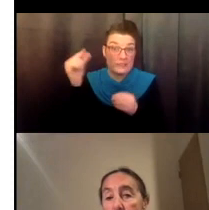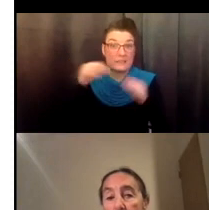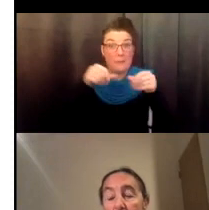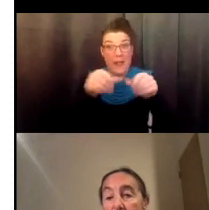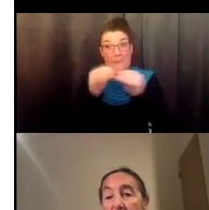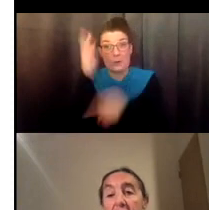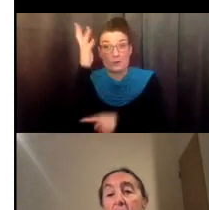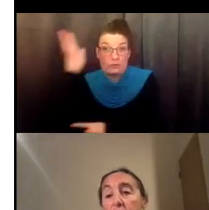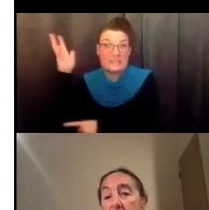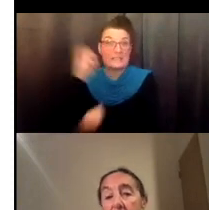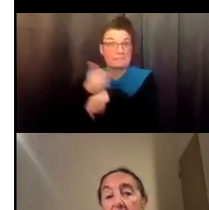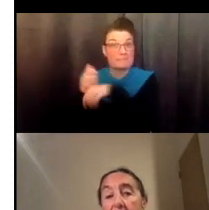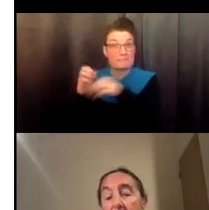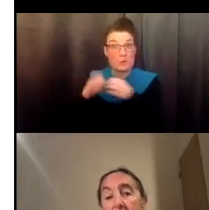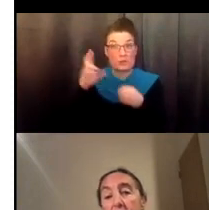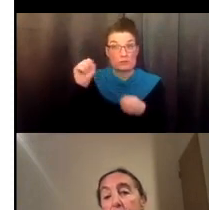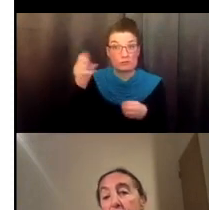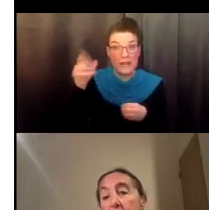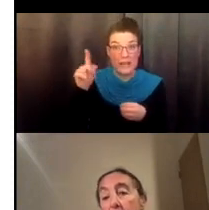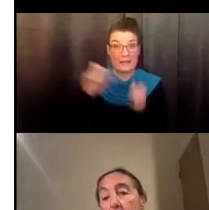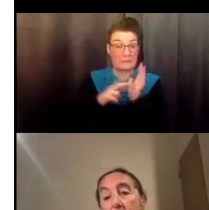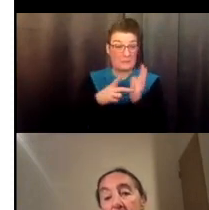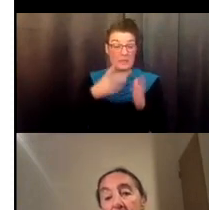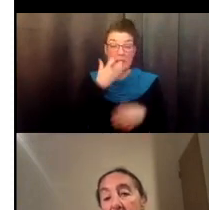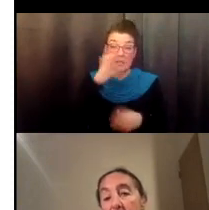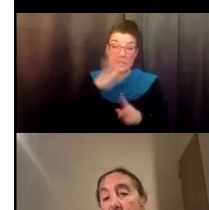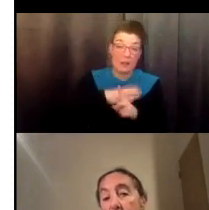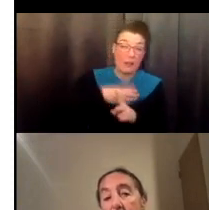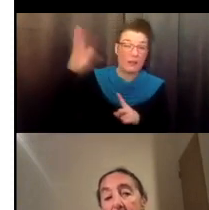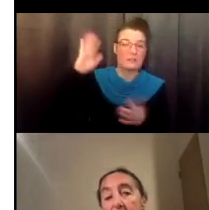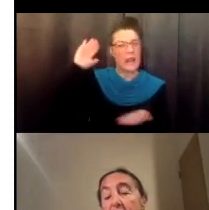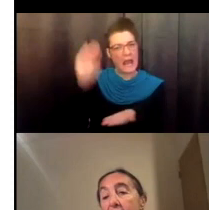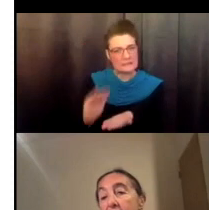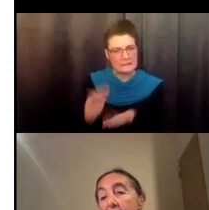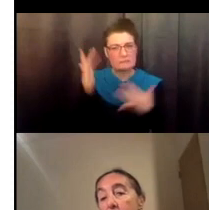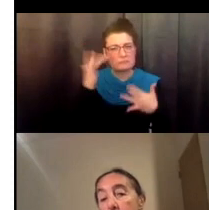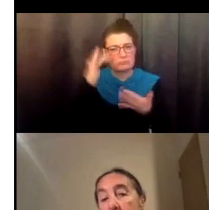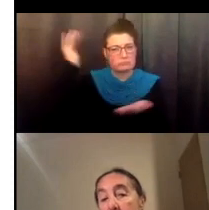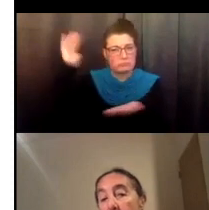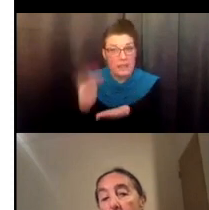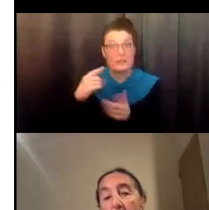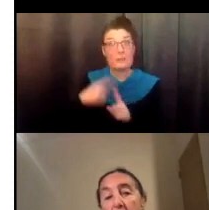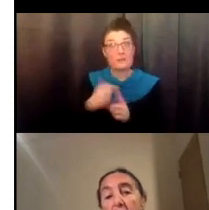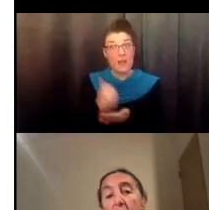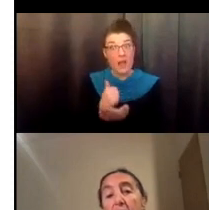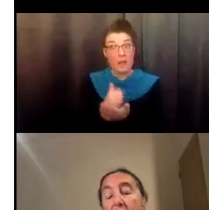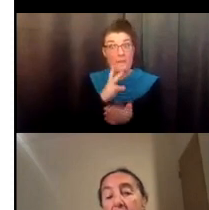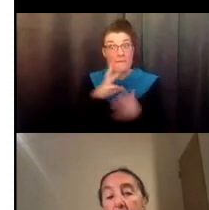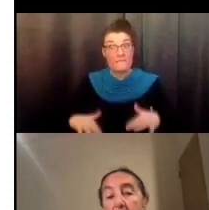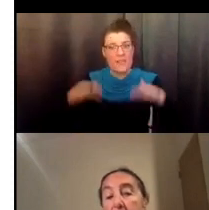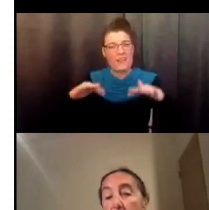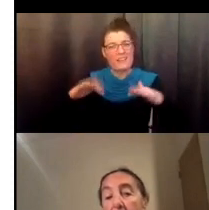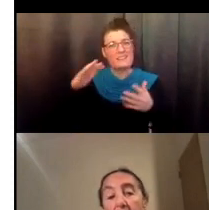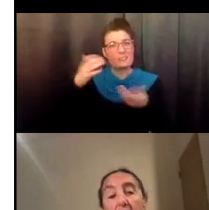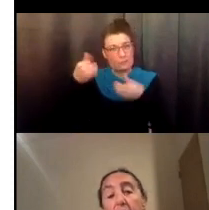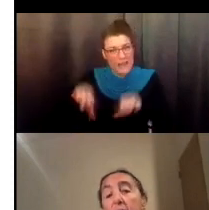creating more shade prevent heat illness, but it also alleviates flood risk. It helps clean our water and it helps